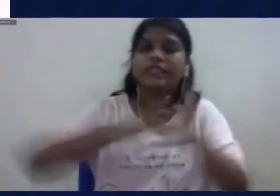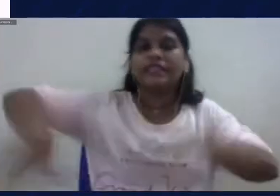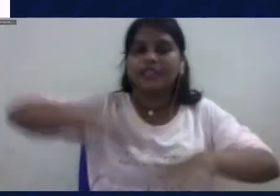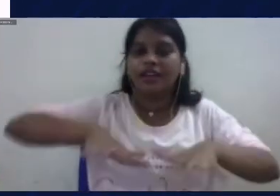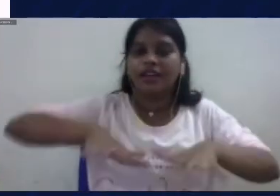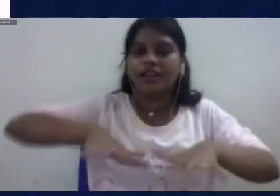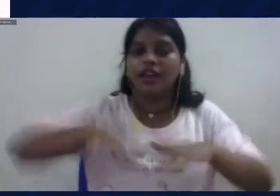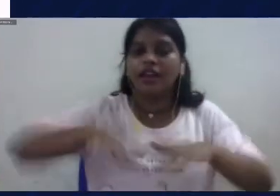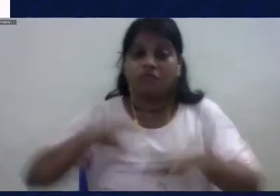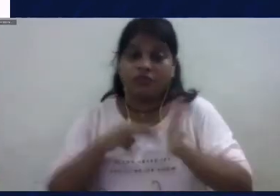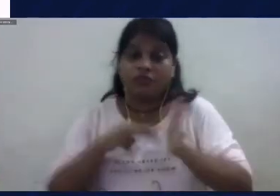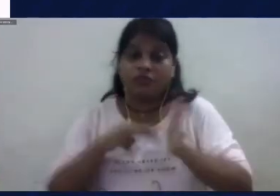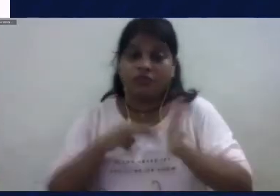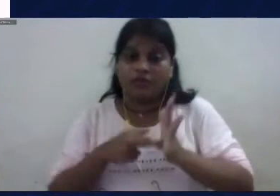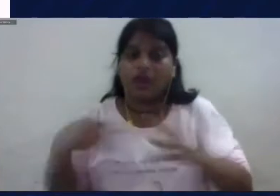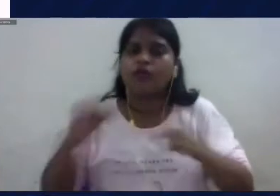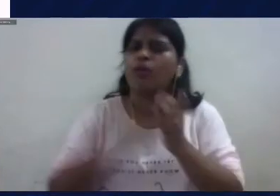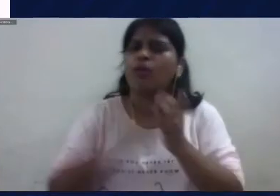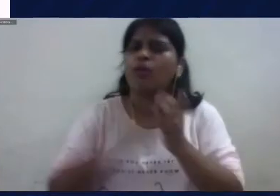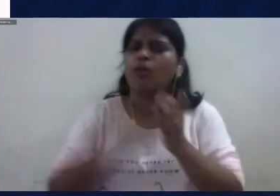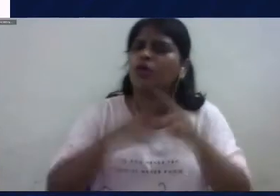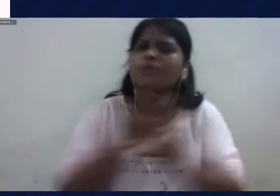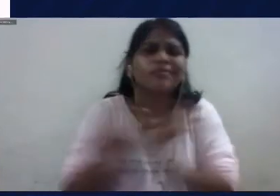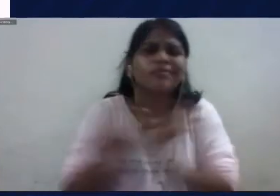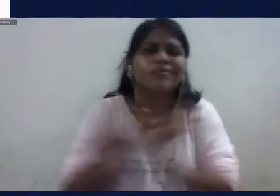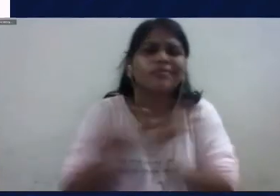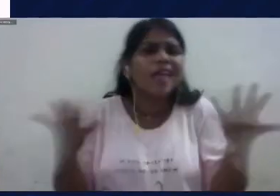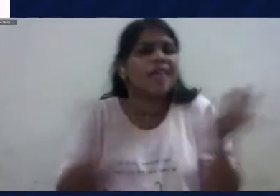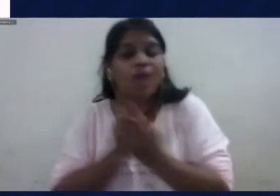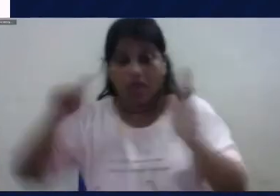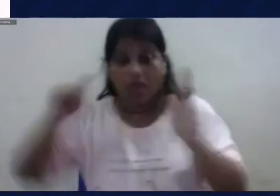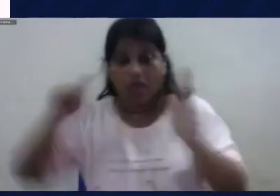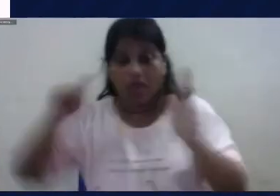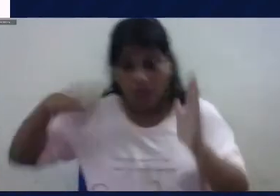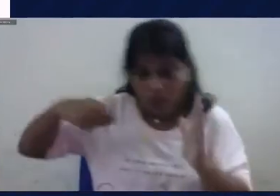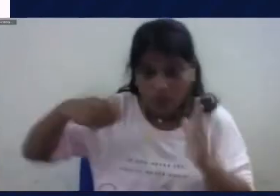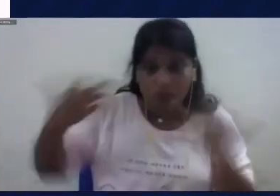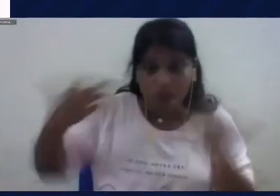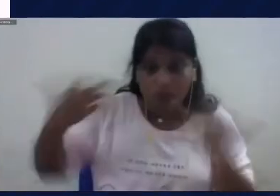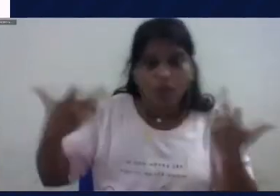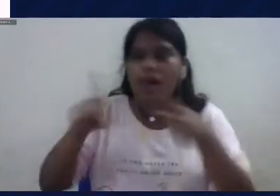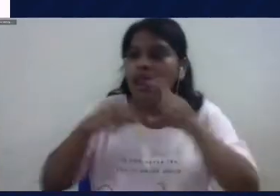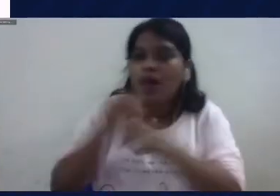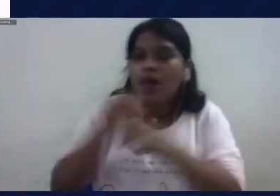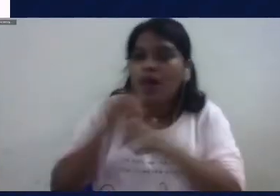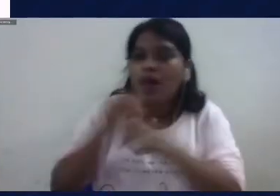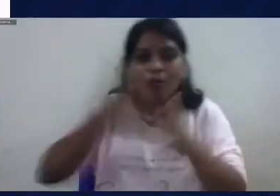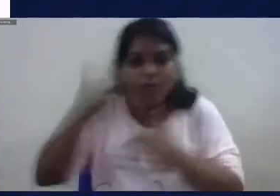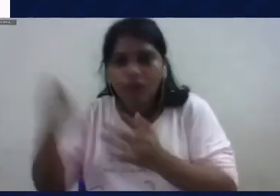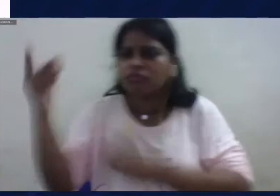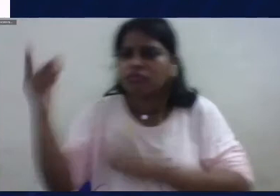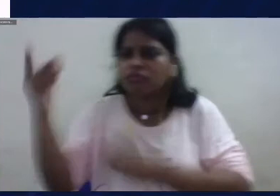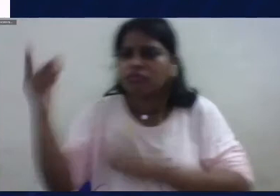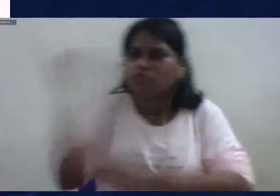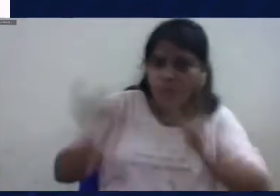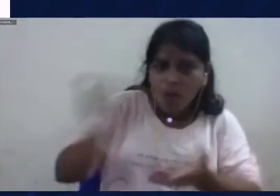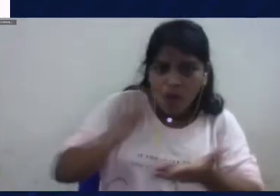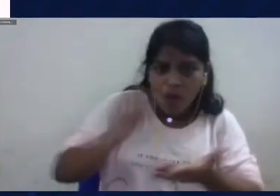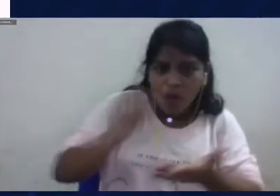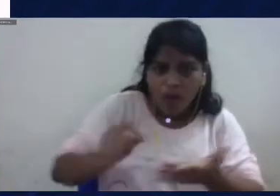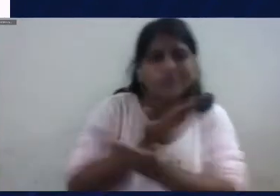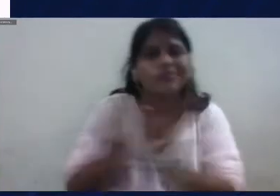that's what we mean. So the prototype can be of any form. It can be a video, it can be a Lego block, it can be drawings, it can be anything,